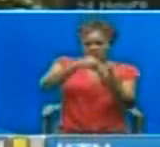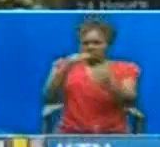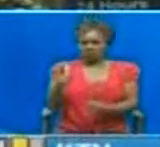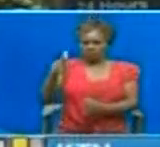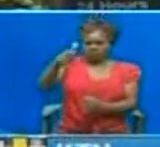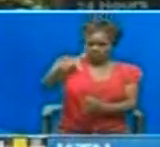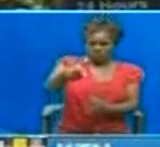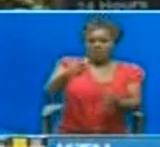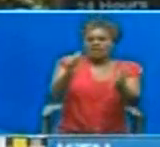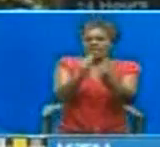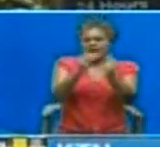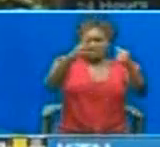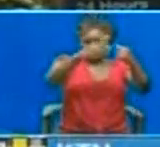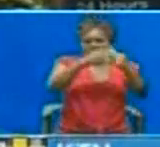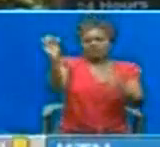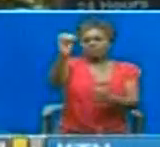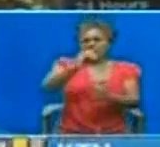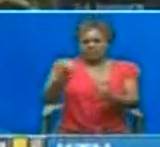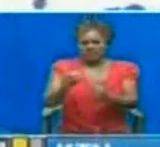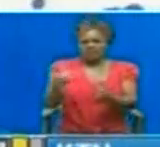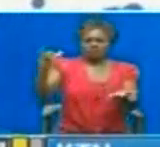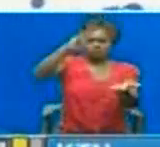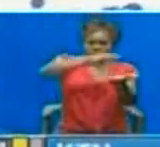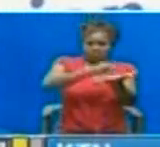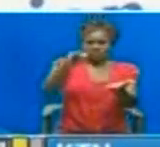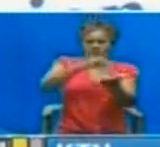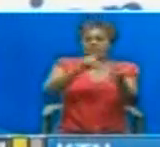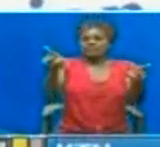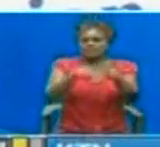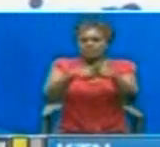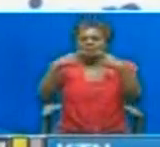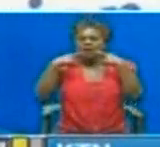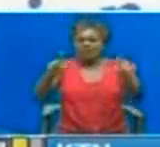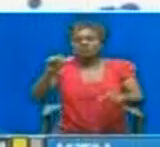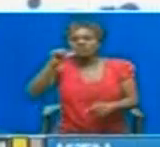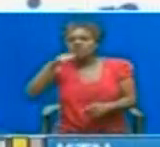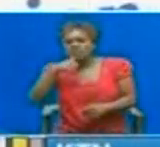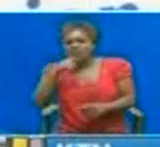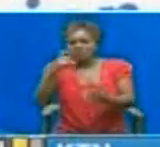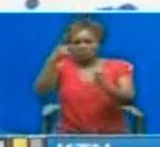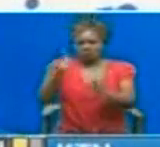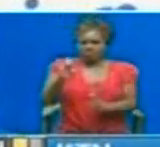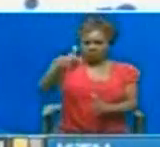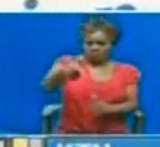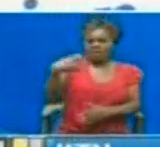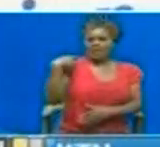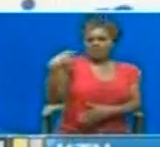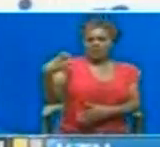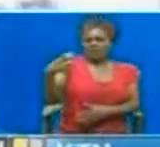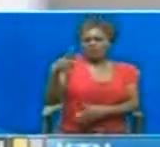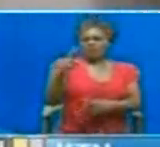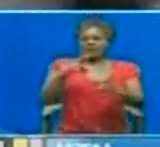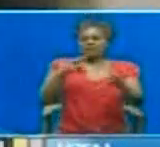which constitutes 19% of the country's total imports. While announcing the new fuel prices yesterday, the Energy Regulatory Commission